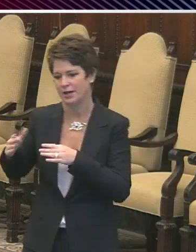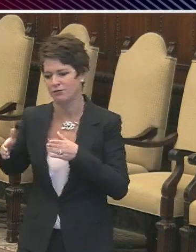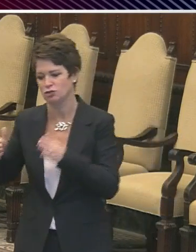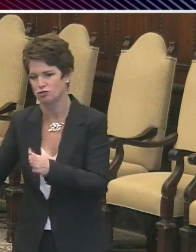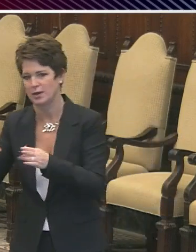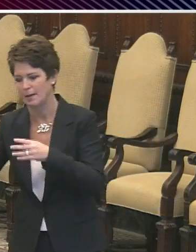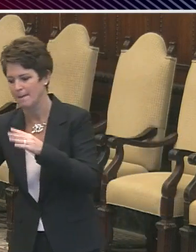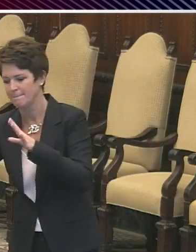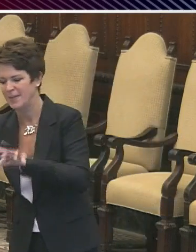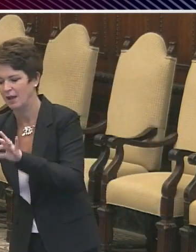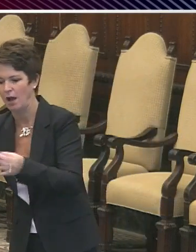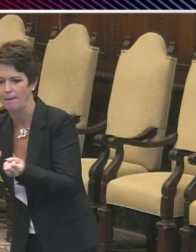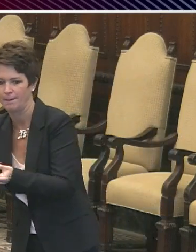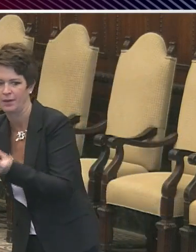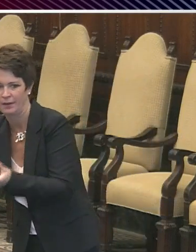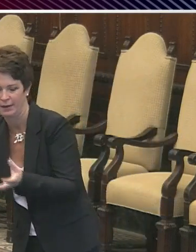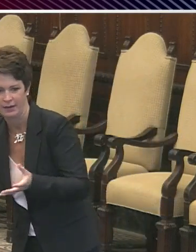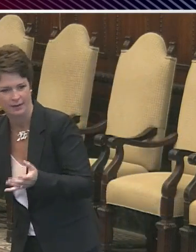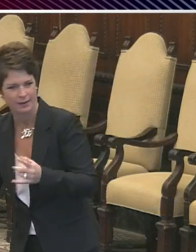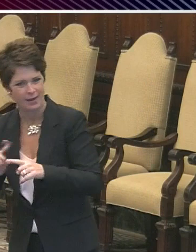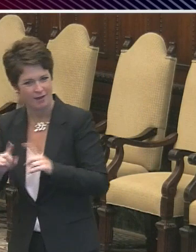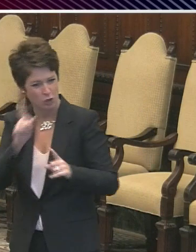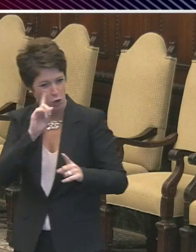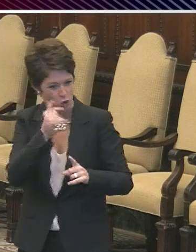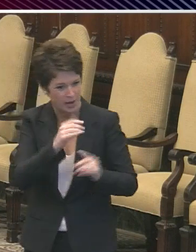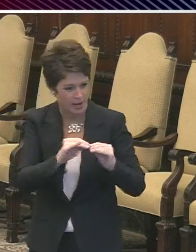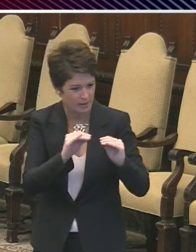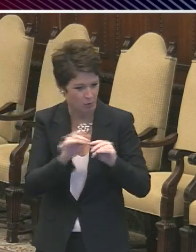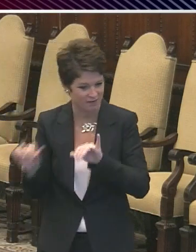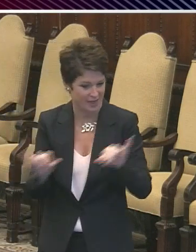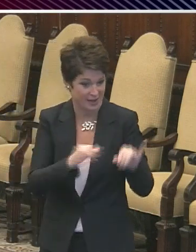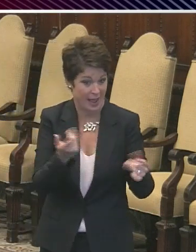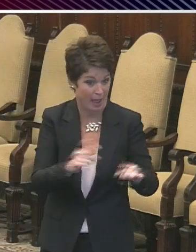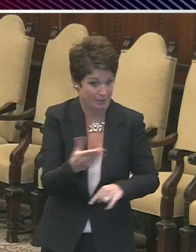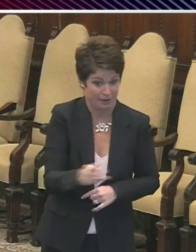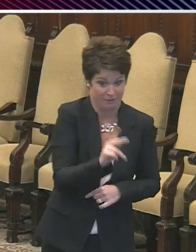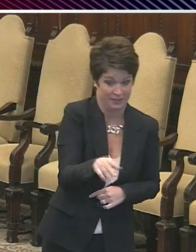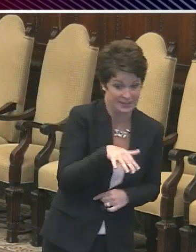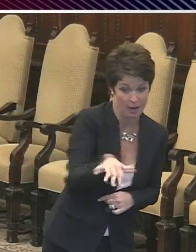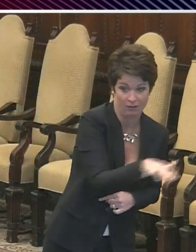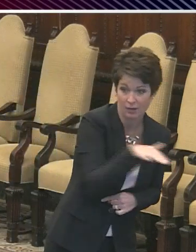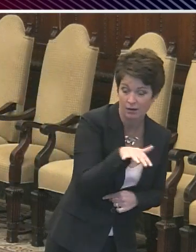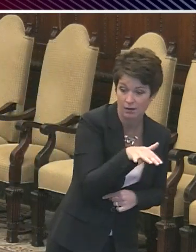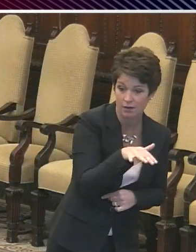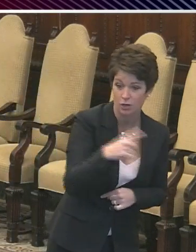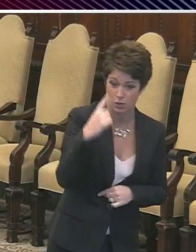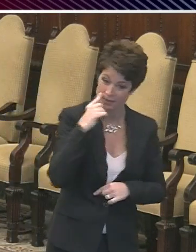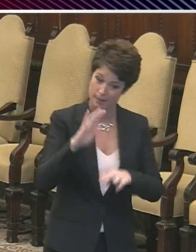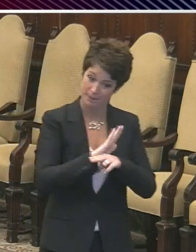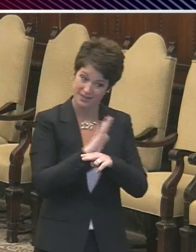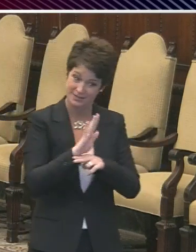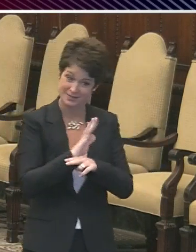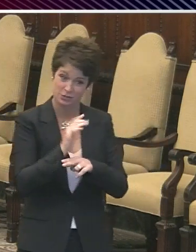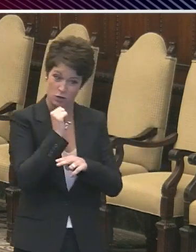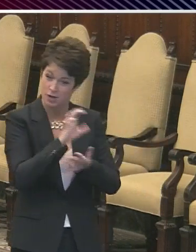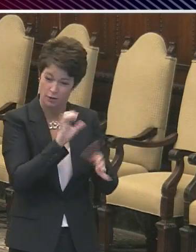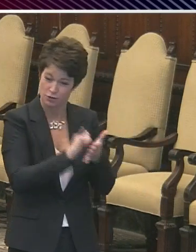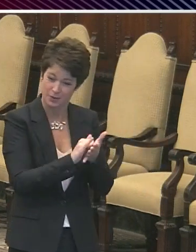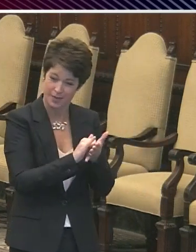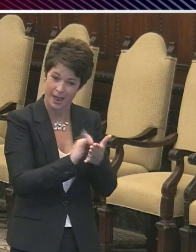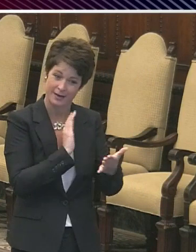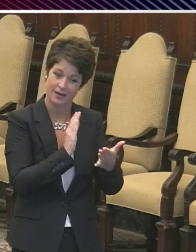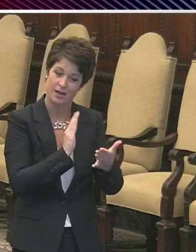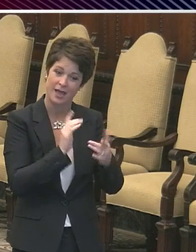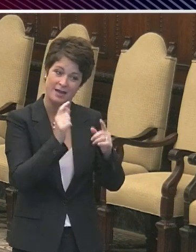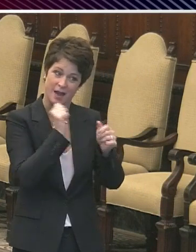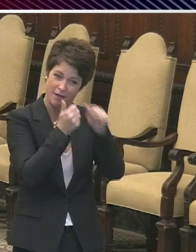This is maybe for the mayor or the managing director. I mean, have you heard of reports of that happening in Philadelphia? And do you think the businesses are doing that against